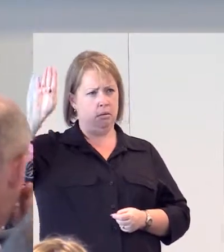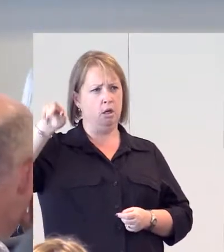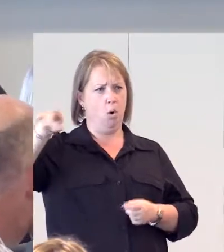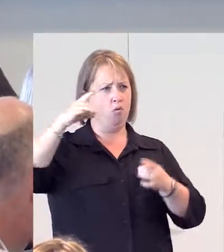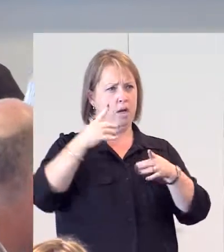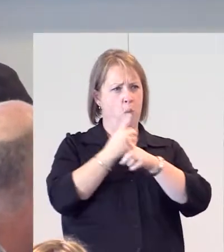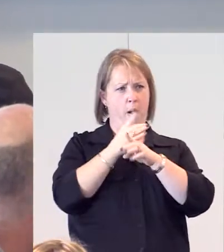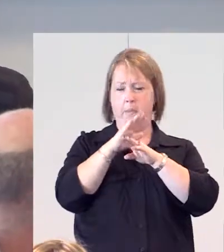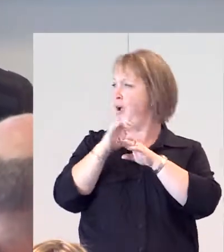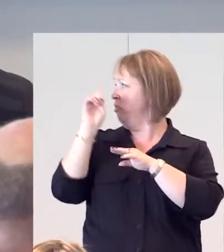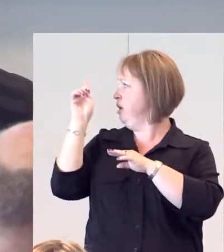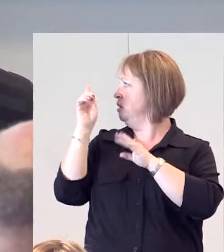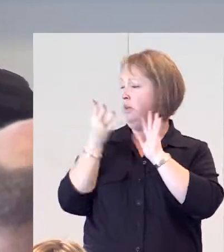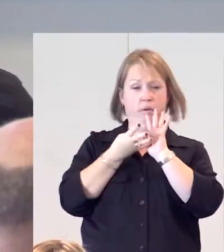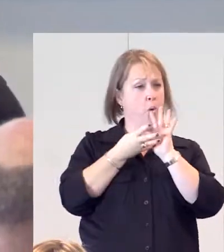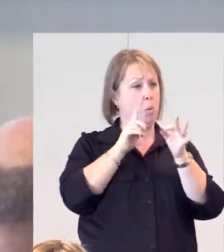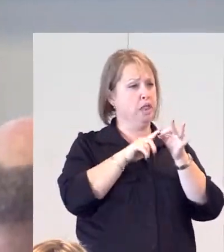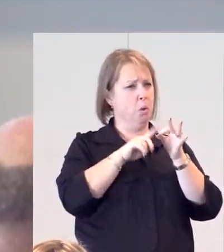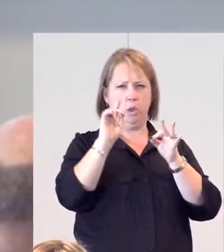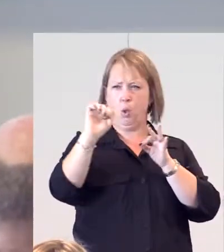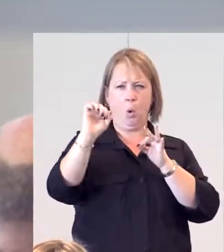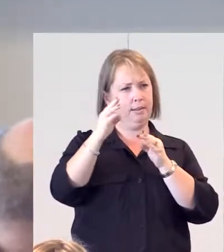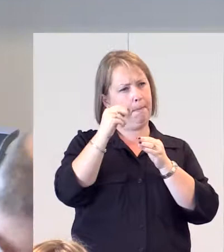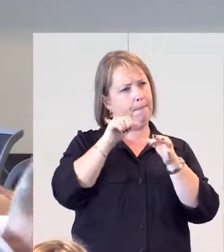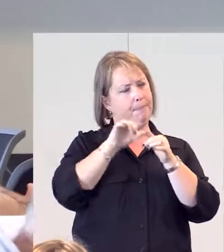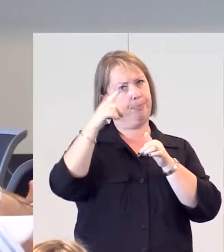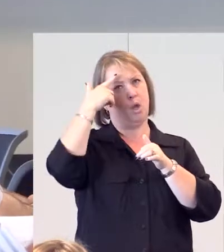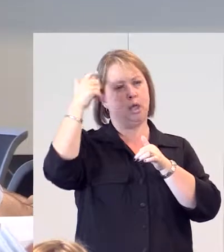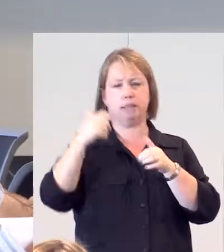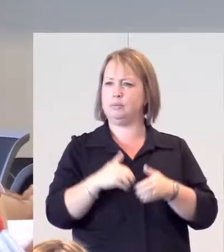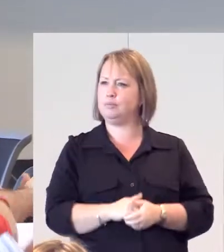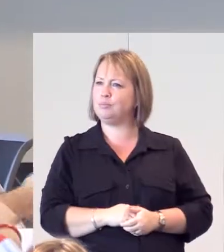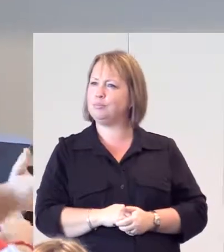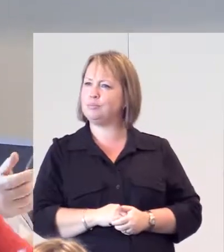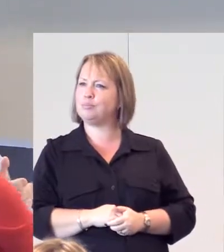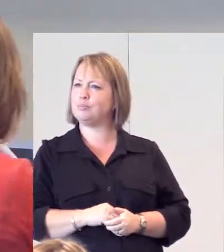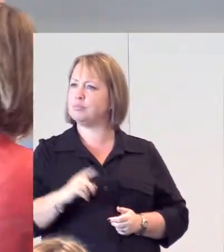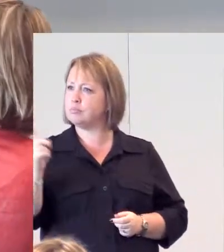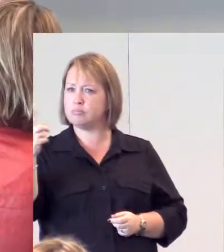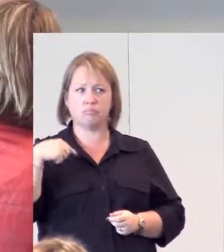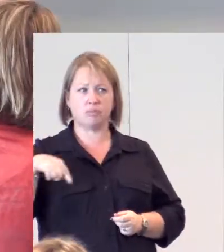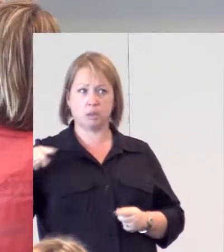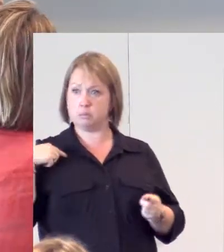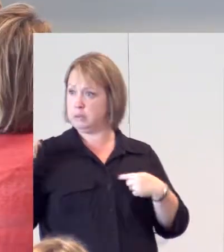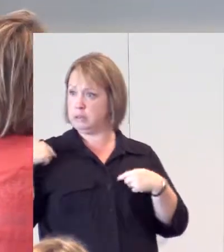question. So what are some of your best ideas? Is it our table? Oh, do you want to talk, Jamie? You talk.